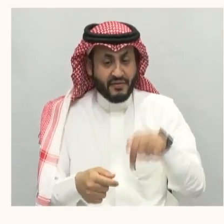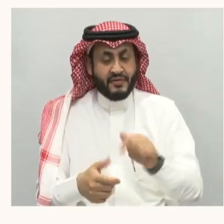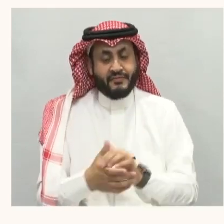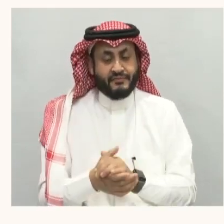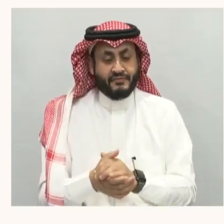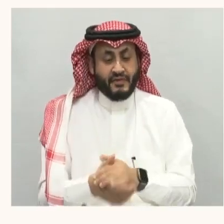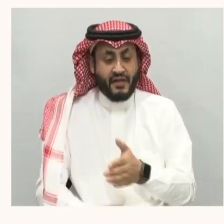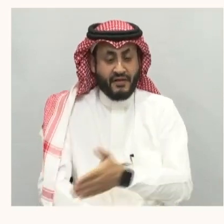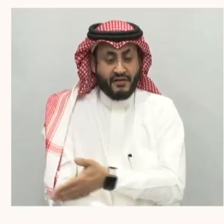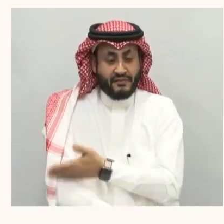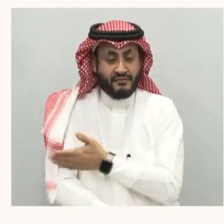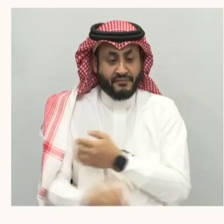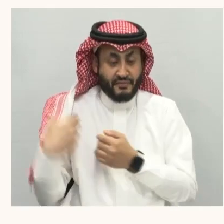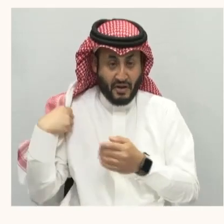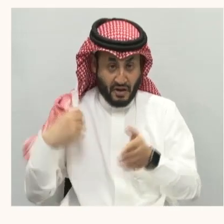us to